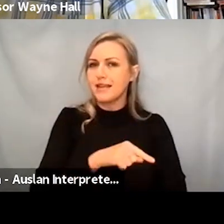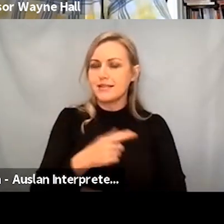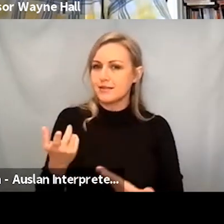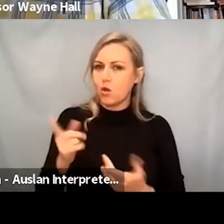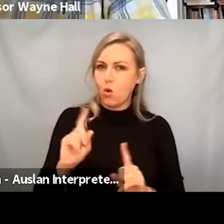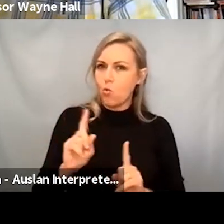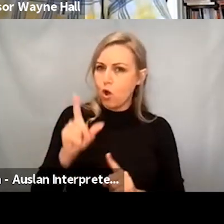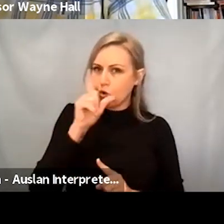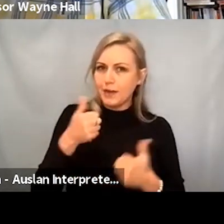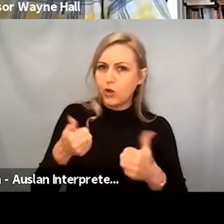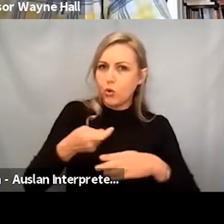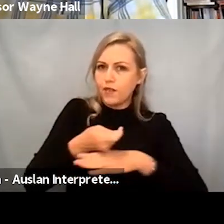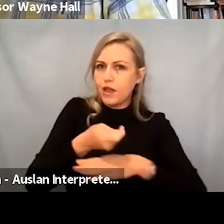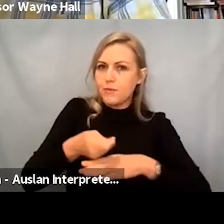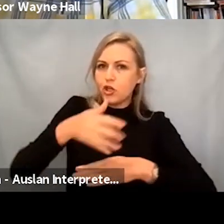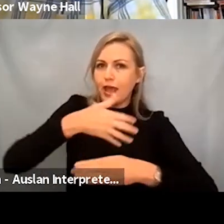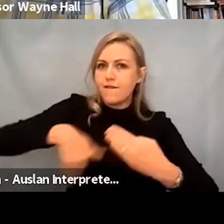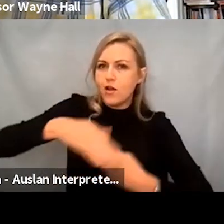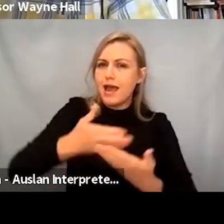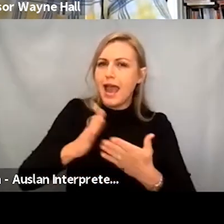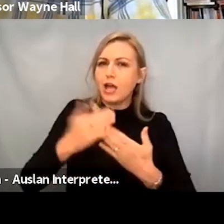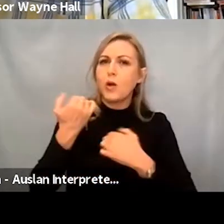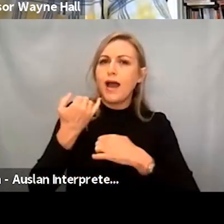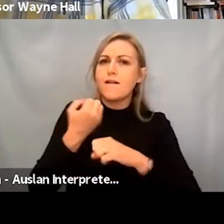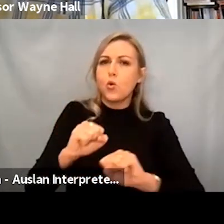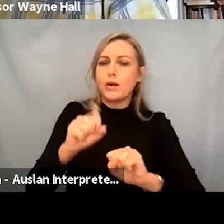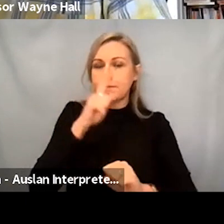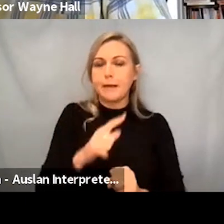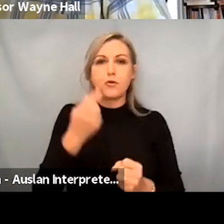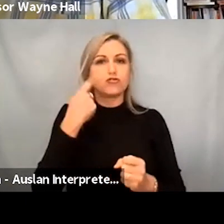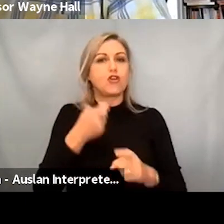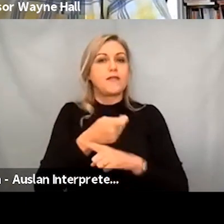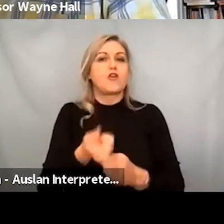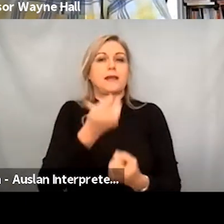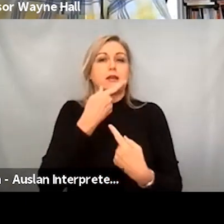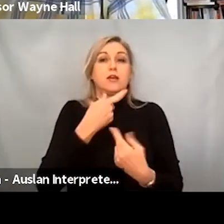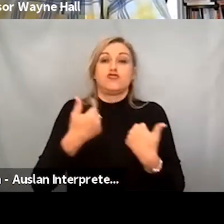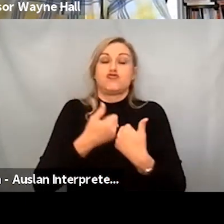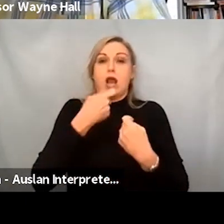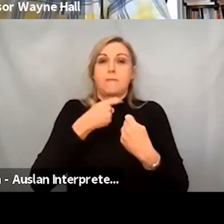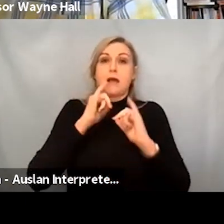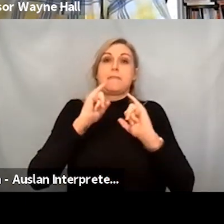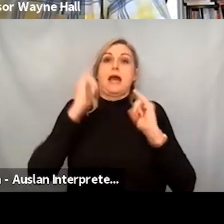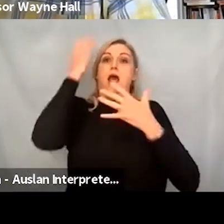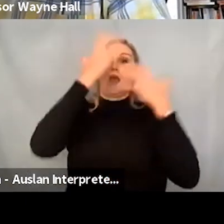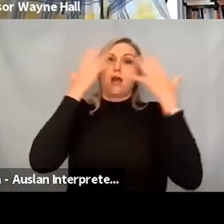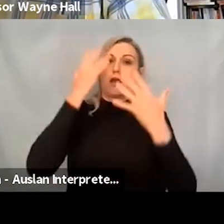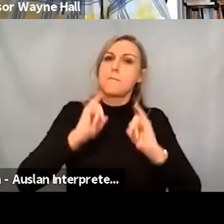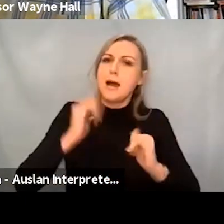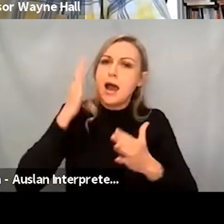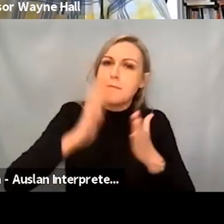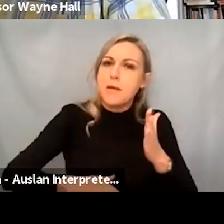What would be a good therapeutic environment? How do you avoid these problems? Yeah, well, in a sense, avoidance is a defense